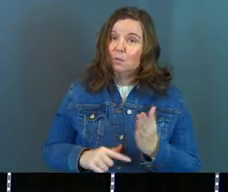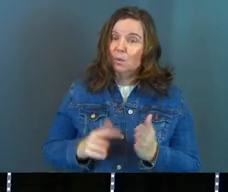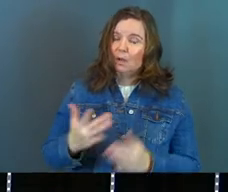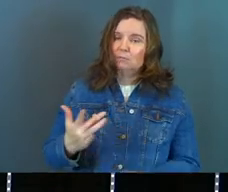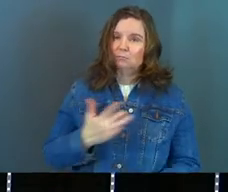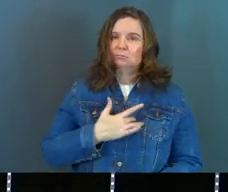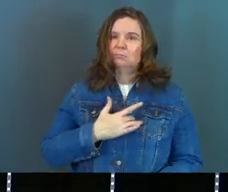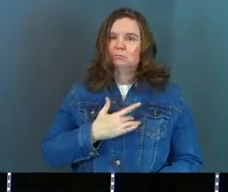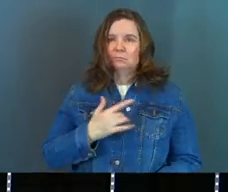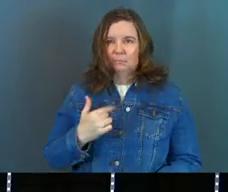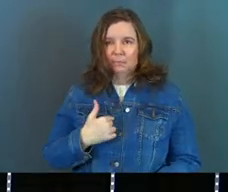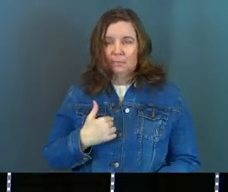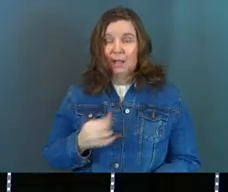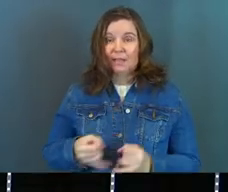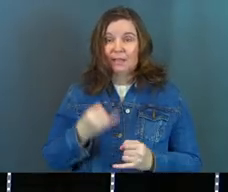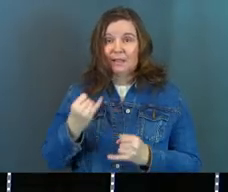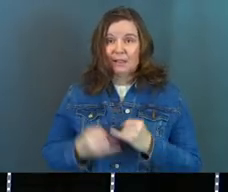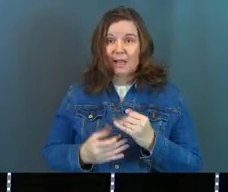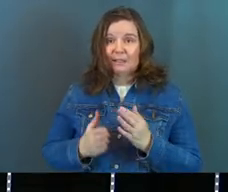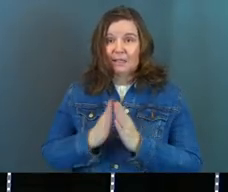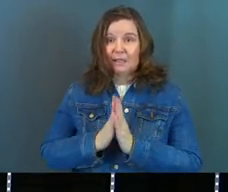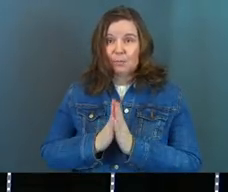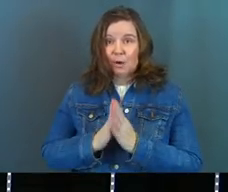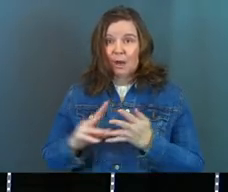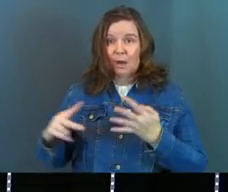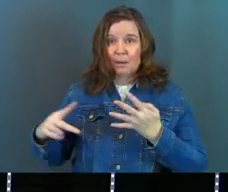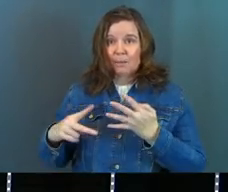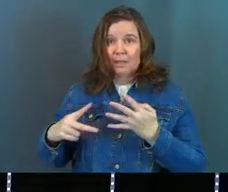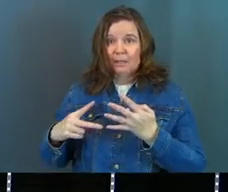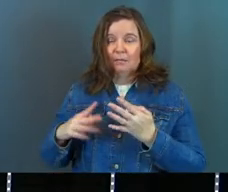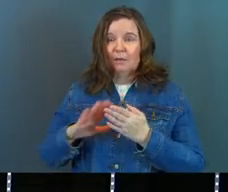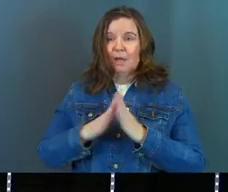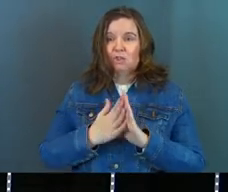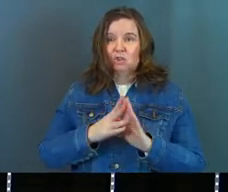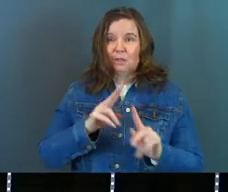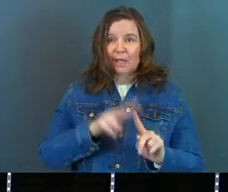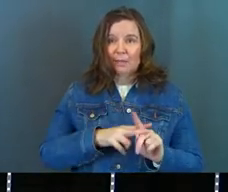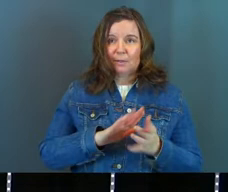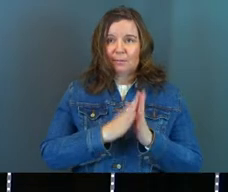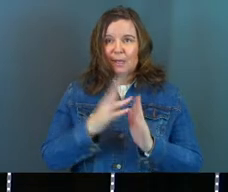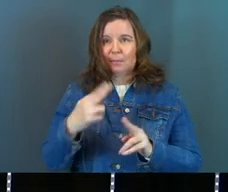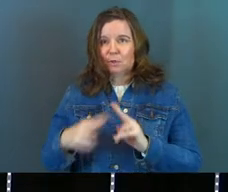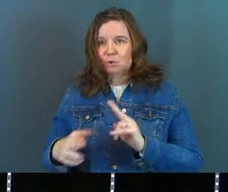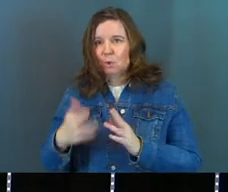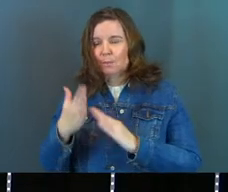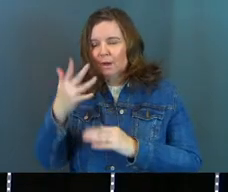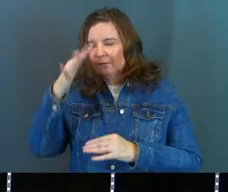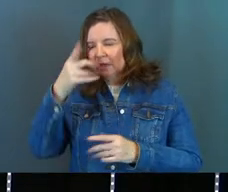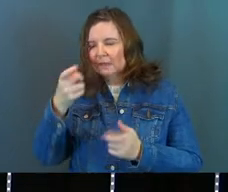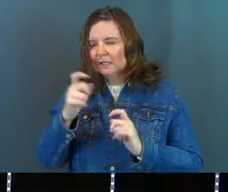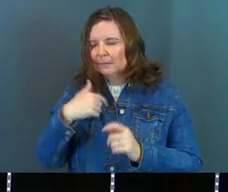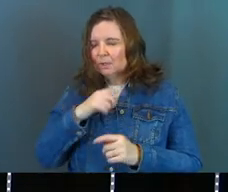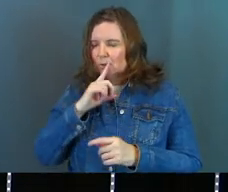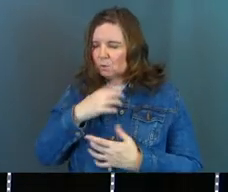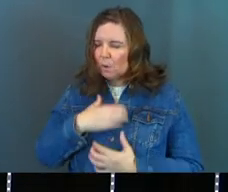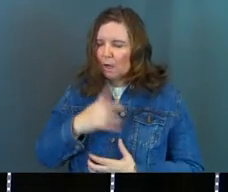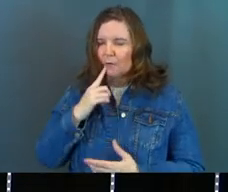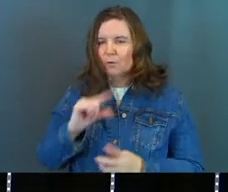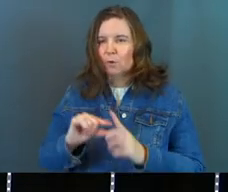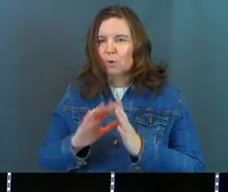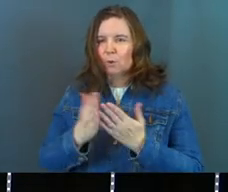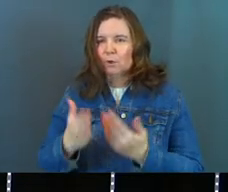That's what touched me. And then lastly, the prayer, I turn the application into a short prayer. Father, give me true hunger for your word.